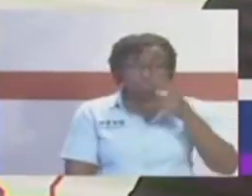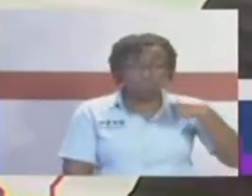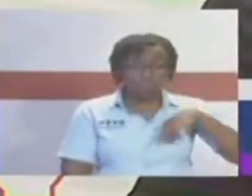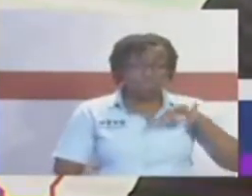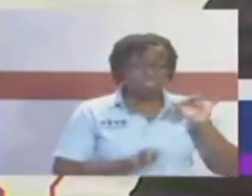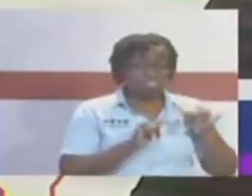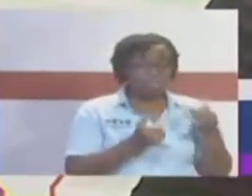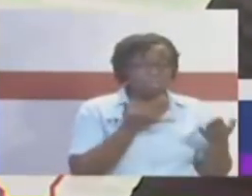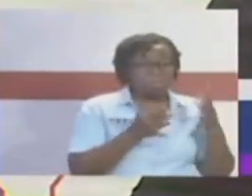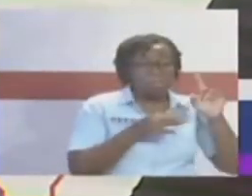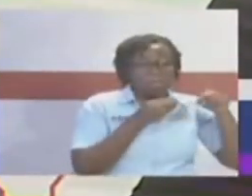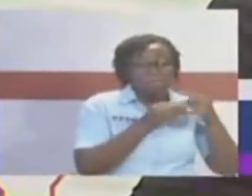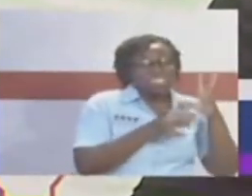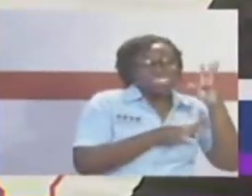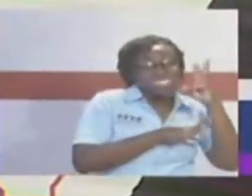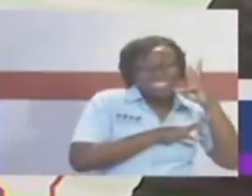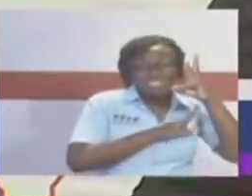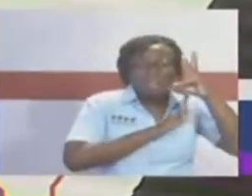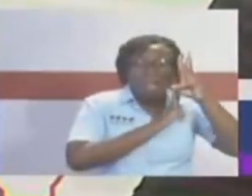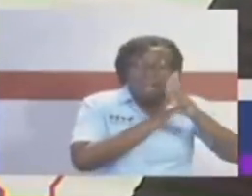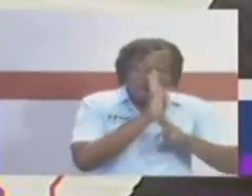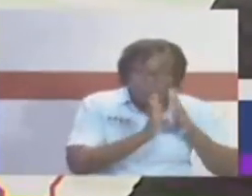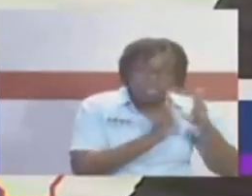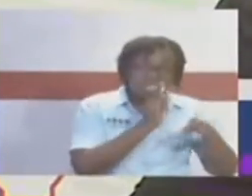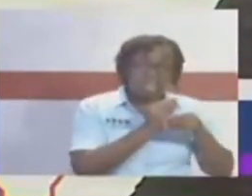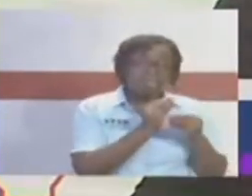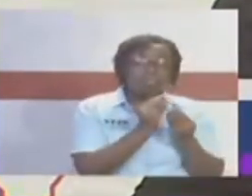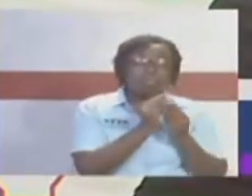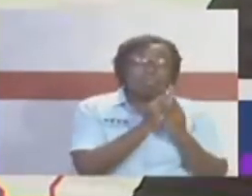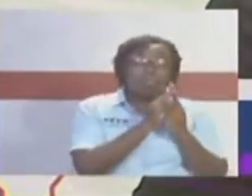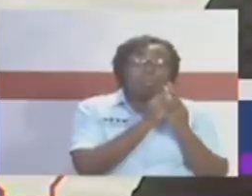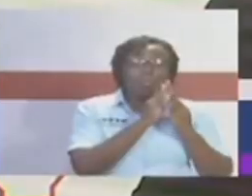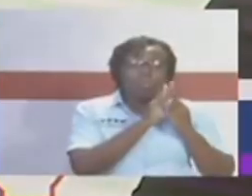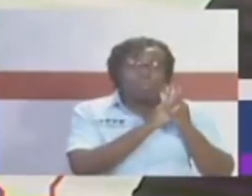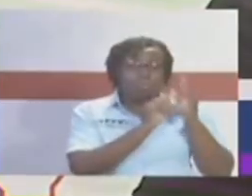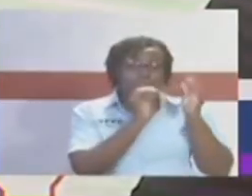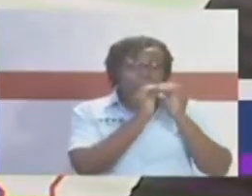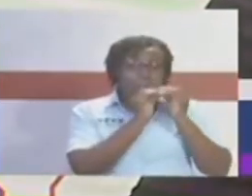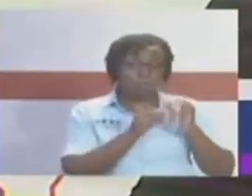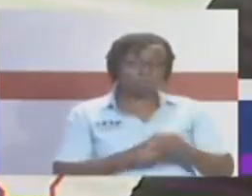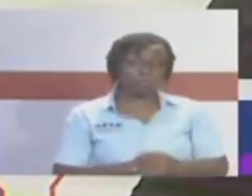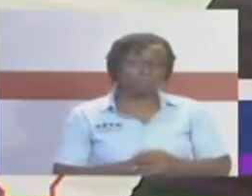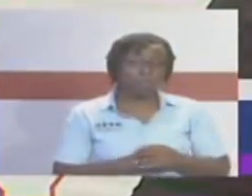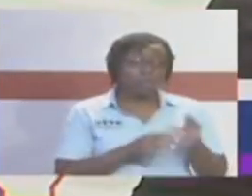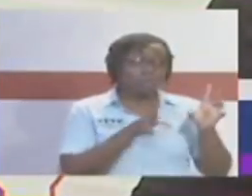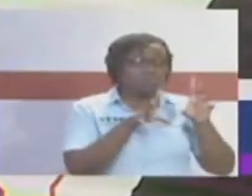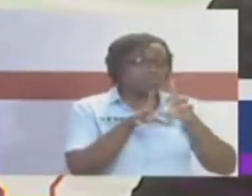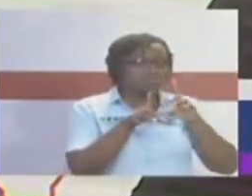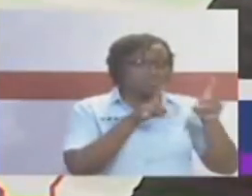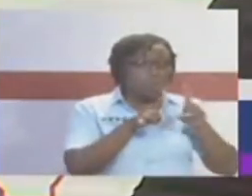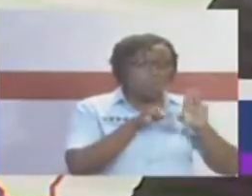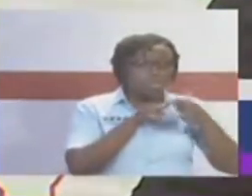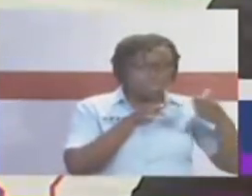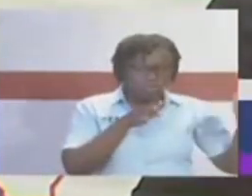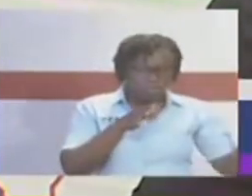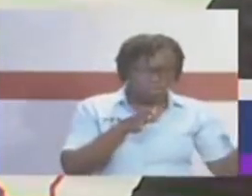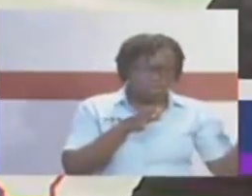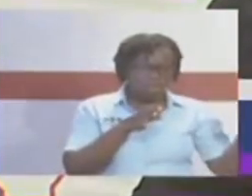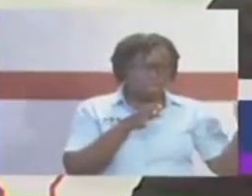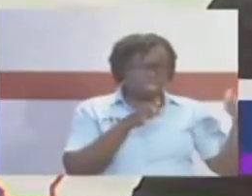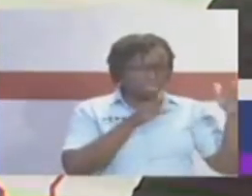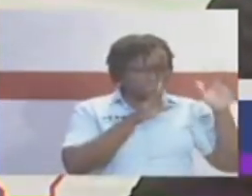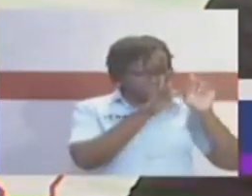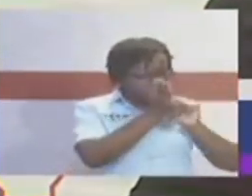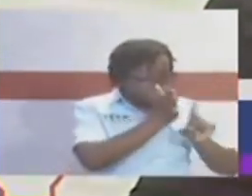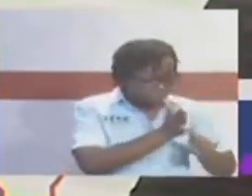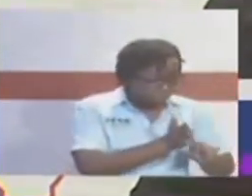hours or more in this space attending to patients, doing medical procedures, and ensuring that optimum care is being